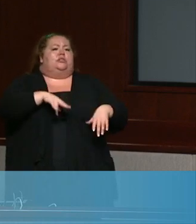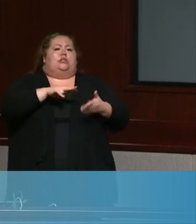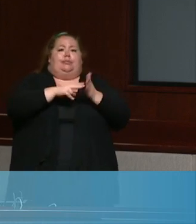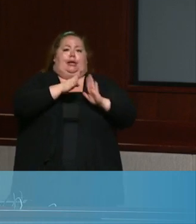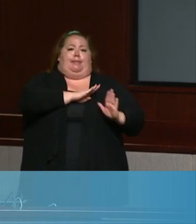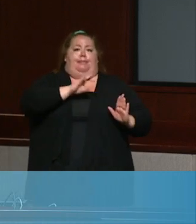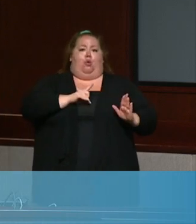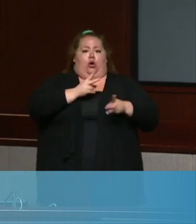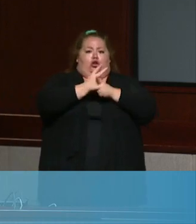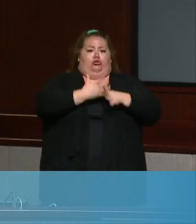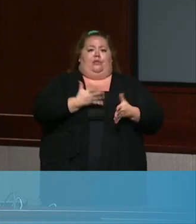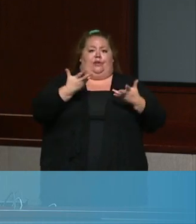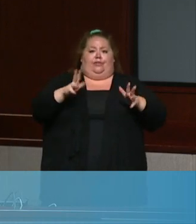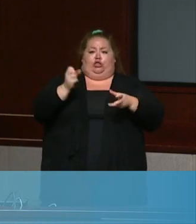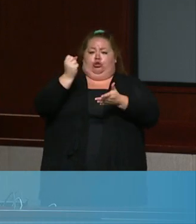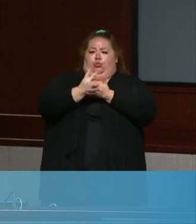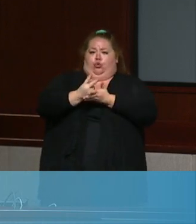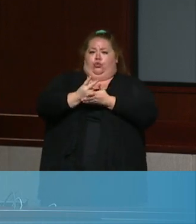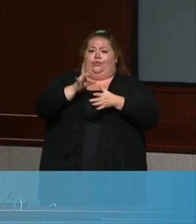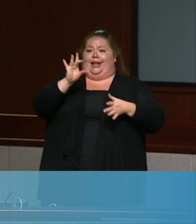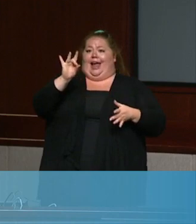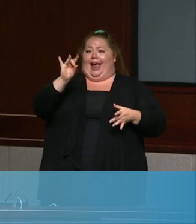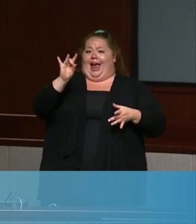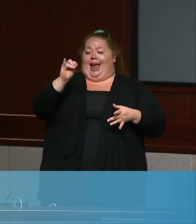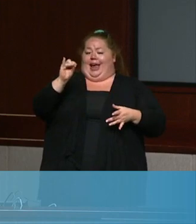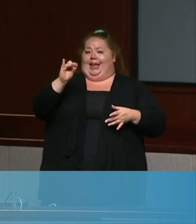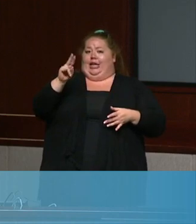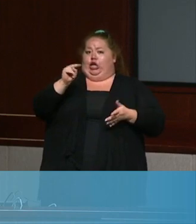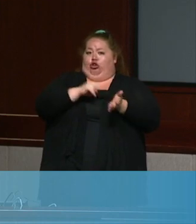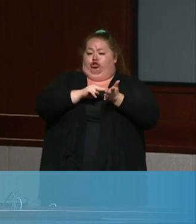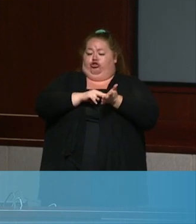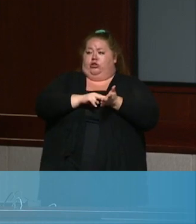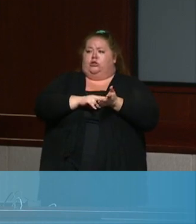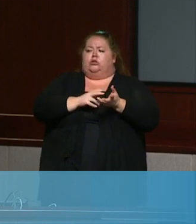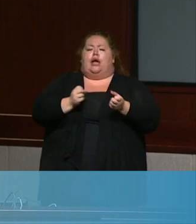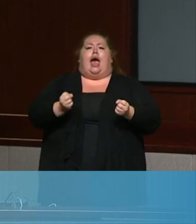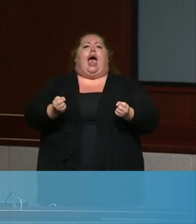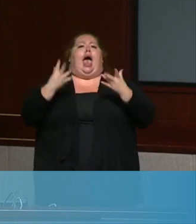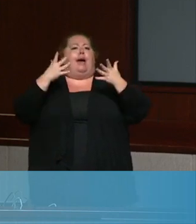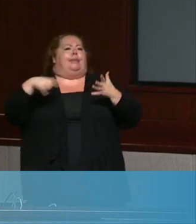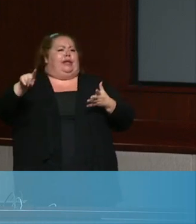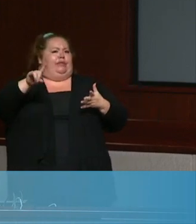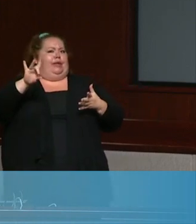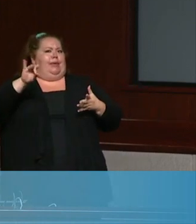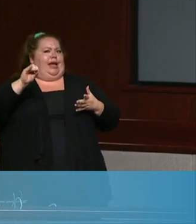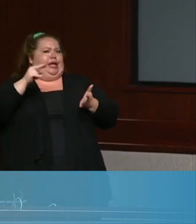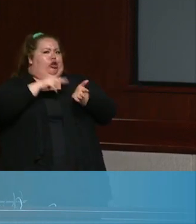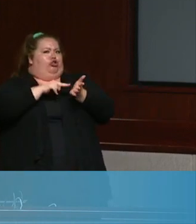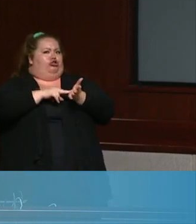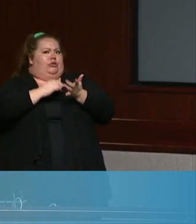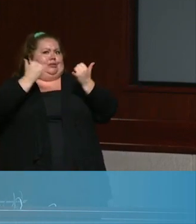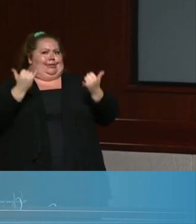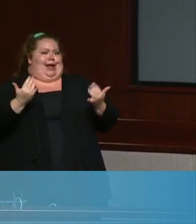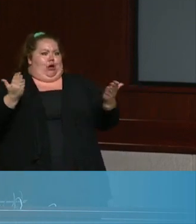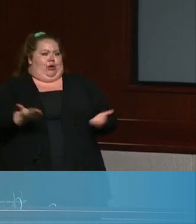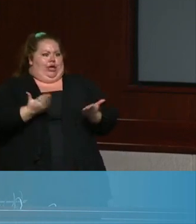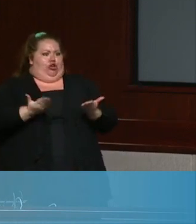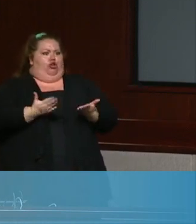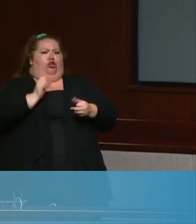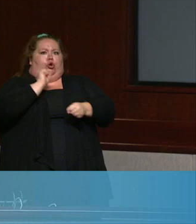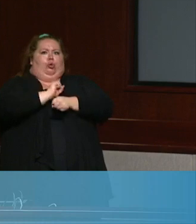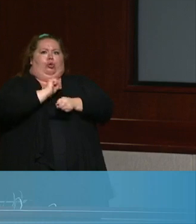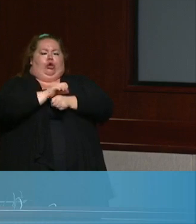said some are currently here. How many of those 80 nurses are currently here right now as we speak, working in local hospitals?